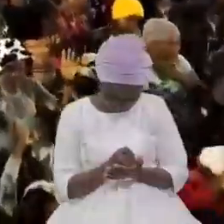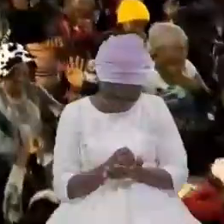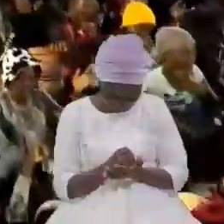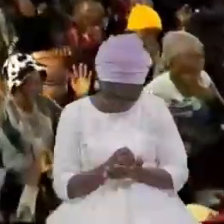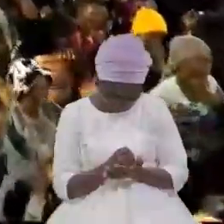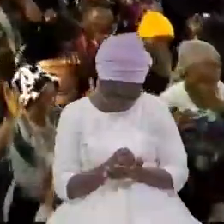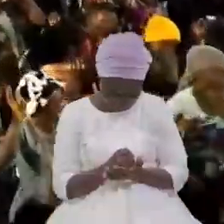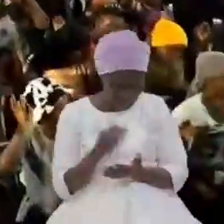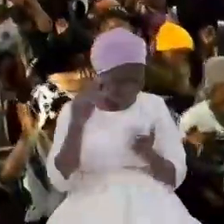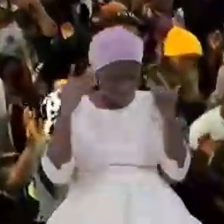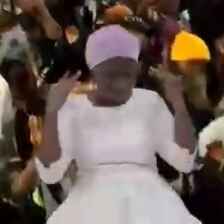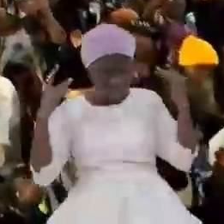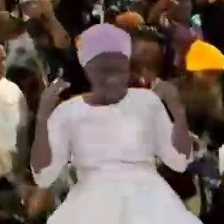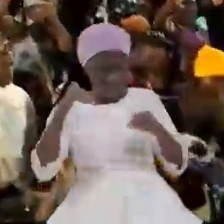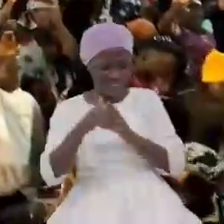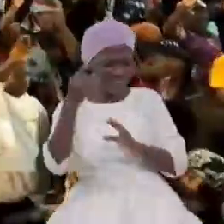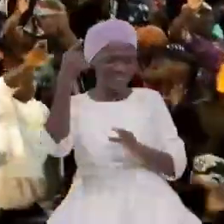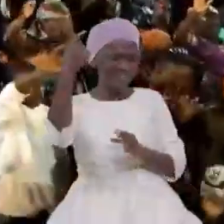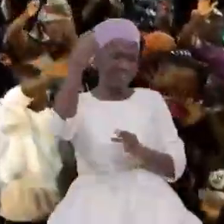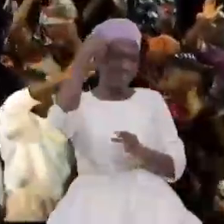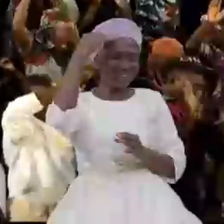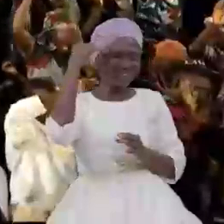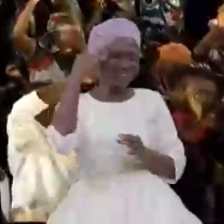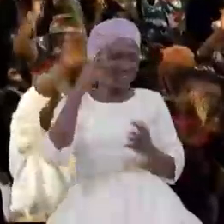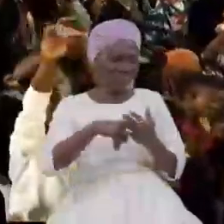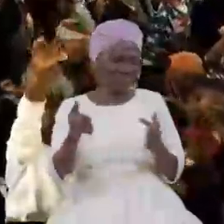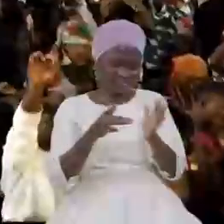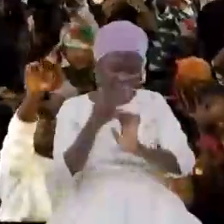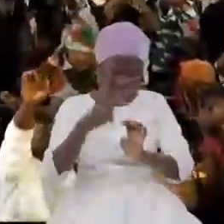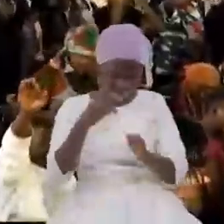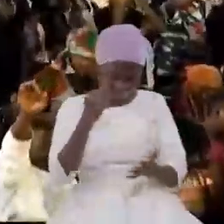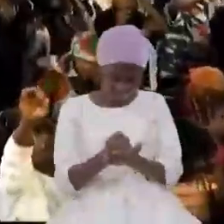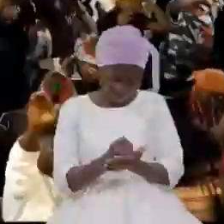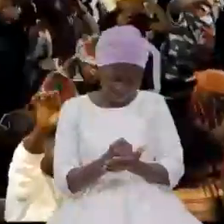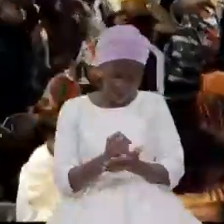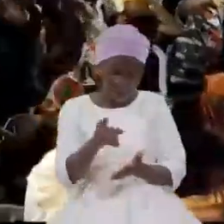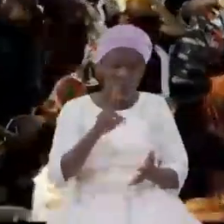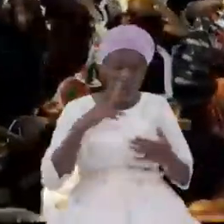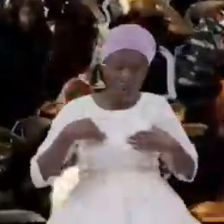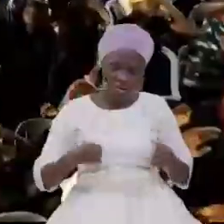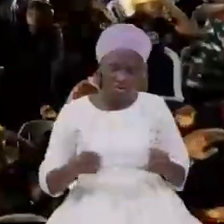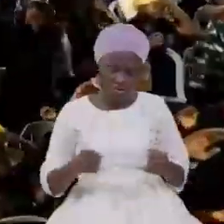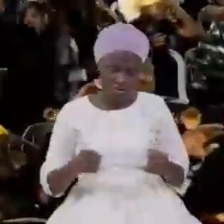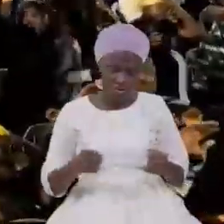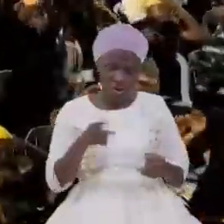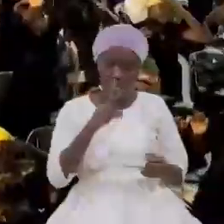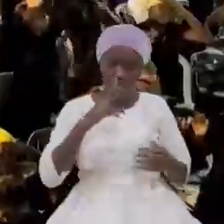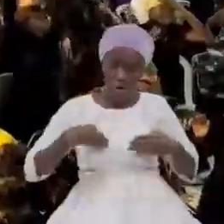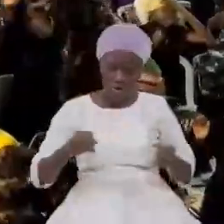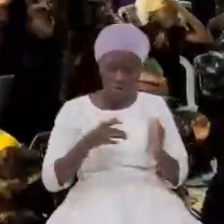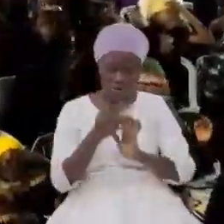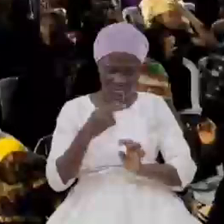Noise in the head, come out in Jesus' name. You're healed. You're healed.